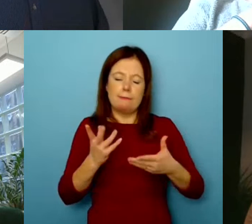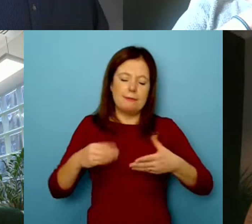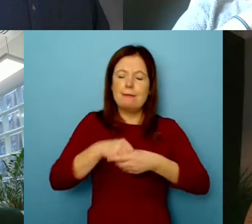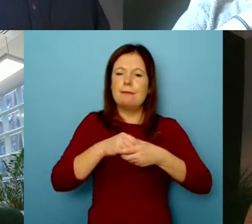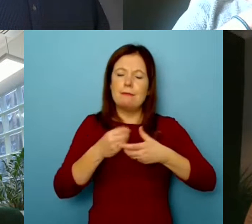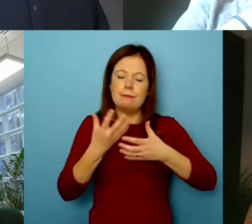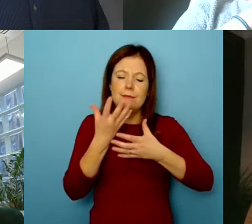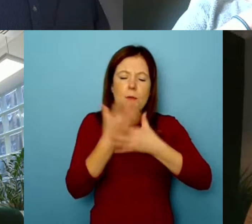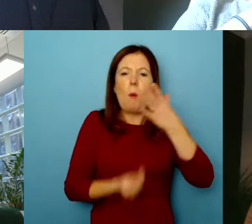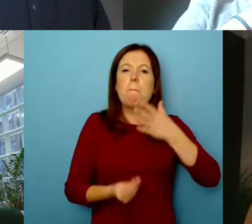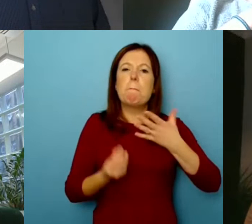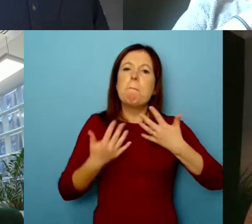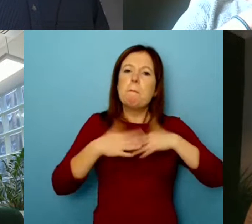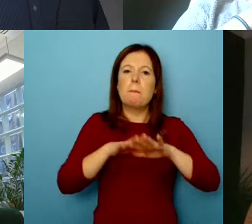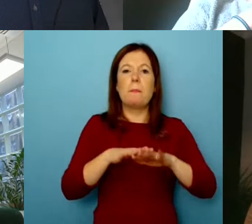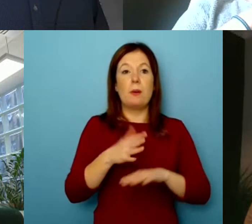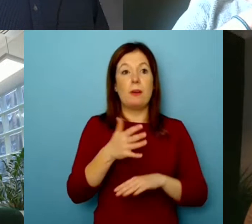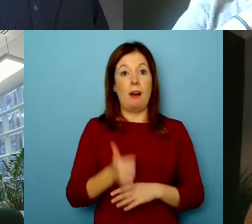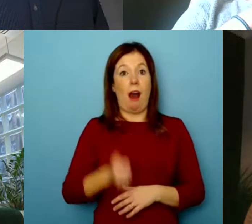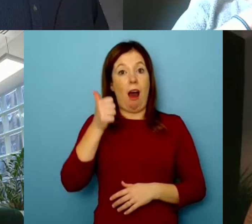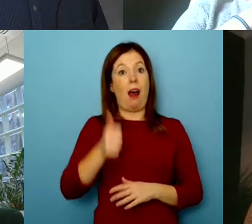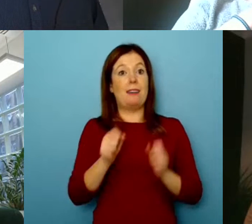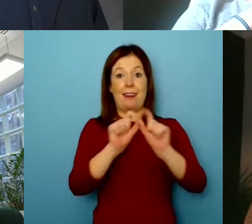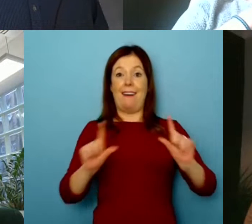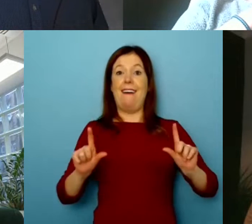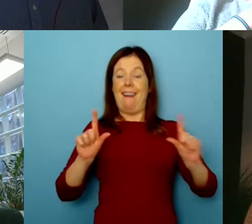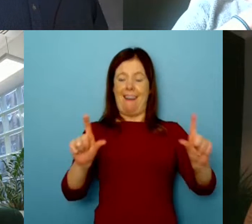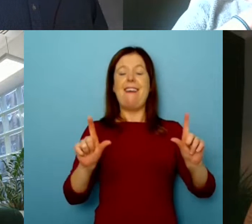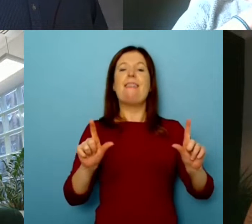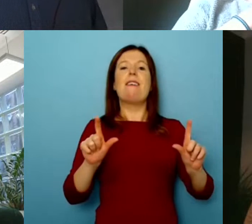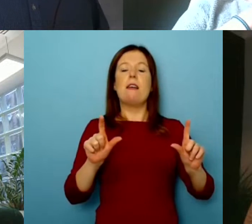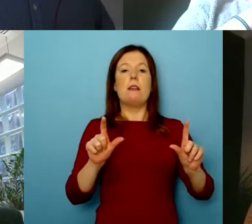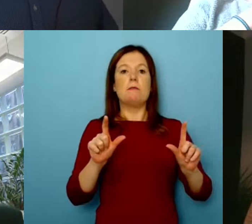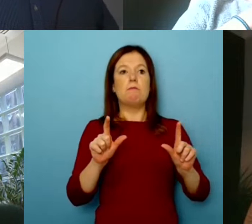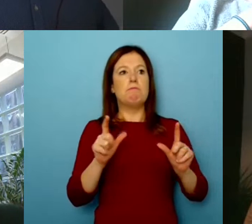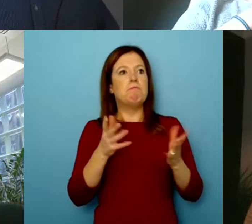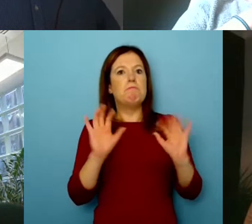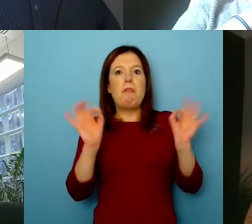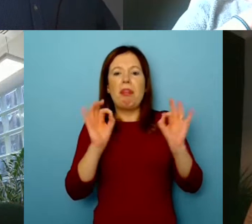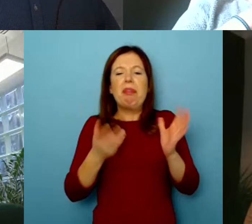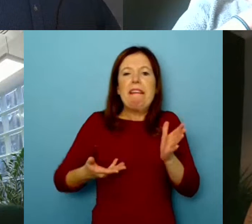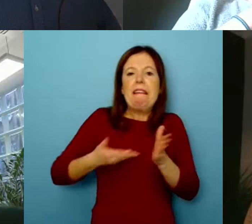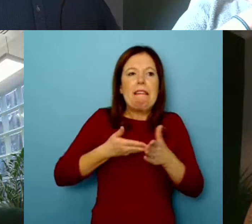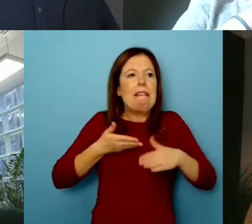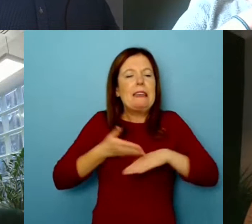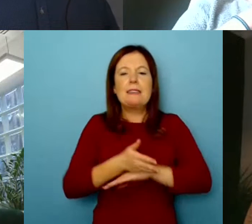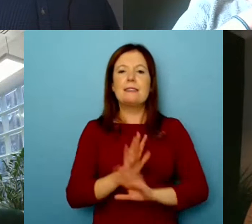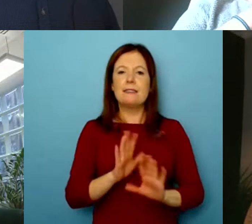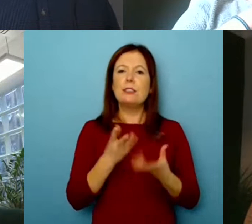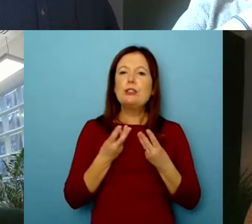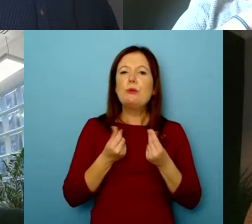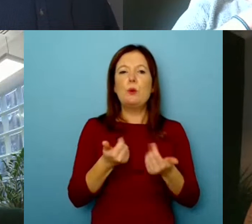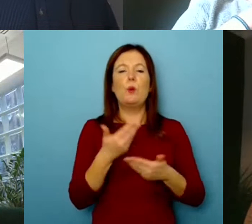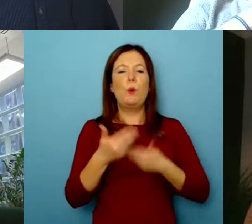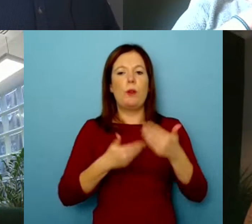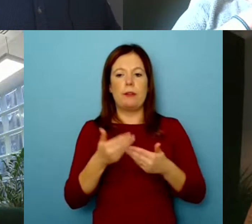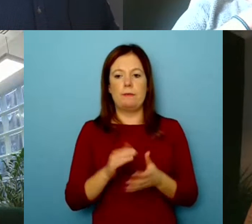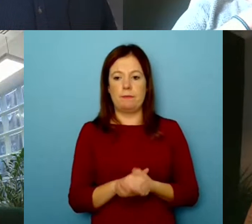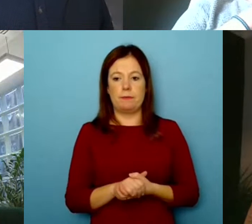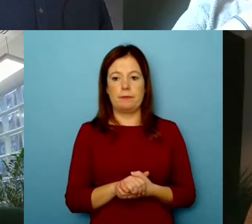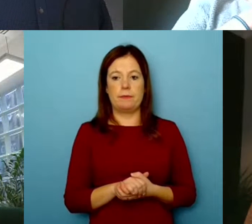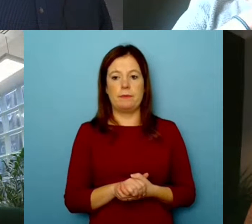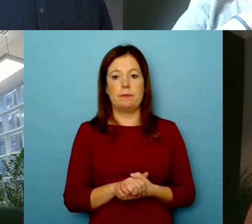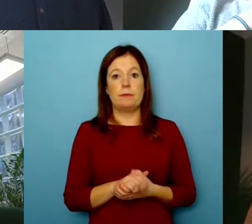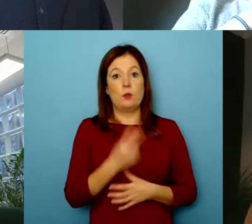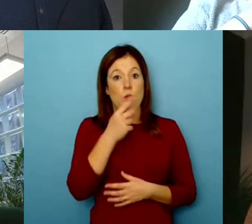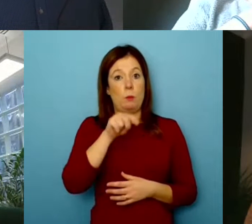when you turn on TVs through an application, it becomes a seamless experience. So I think obviously, and Nigel explained that the Spec 204, Nige, it's